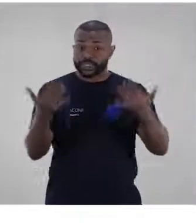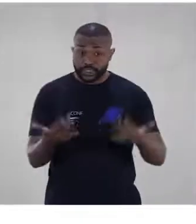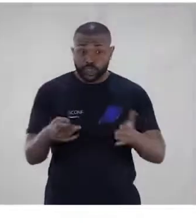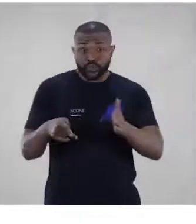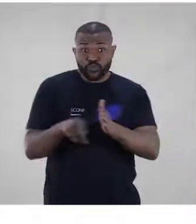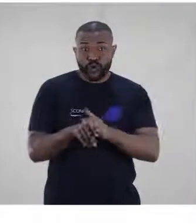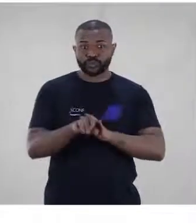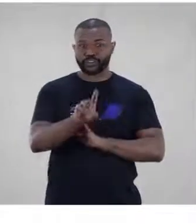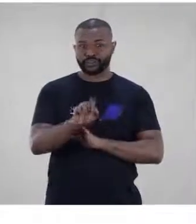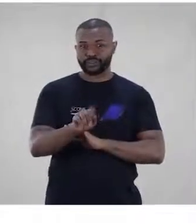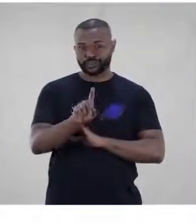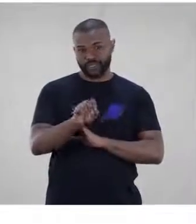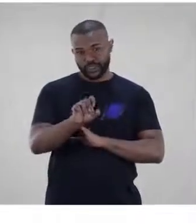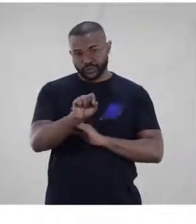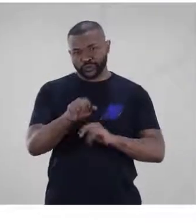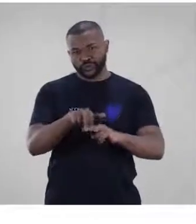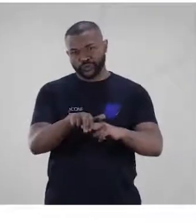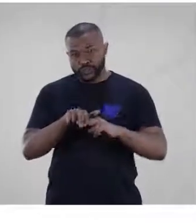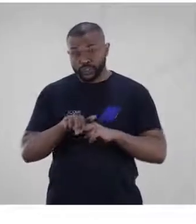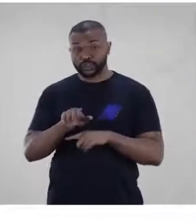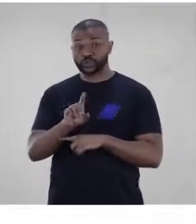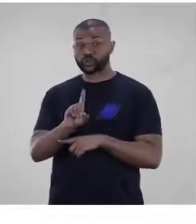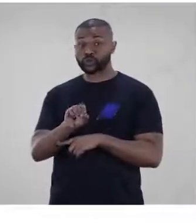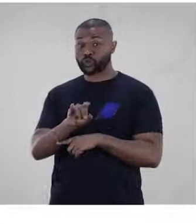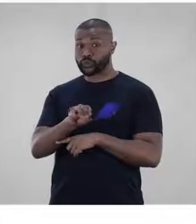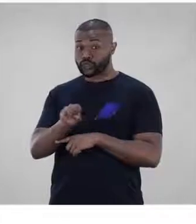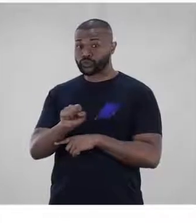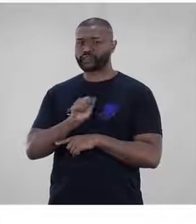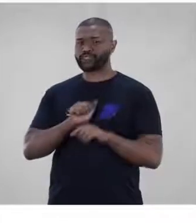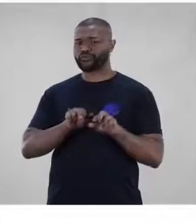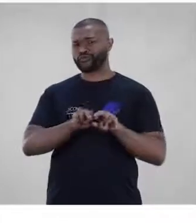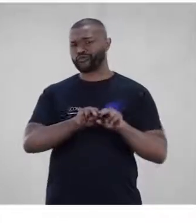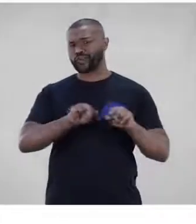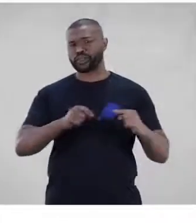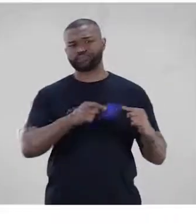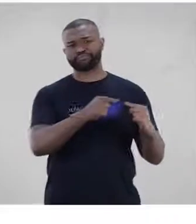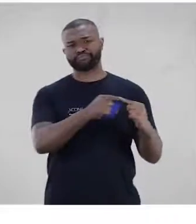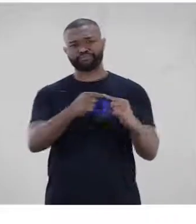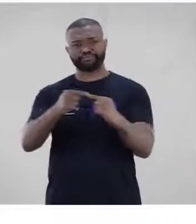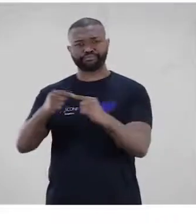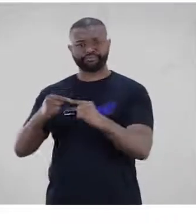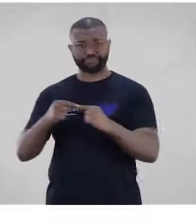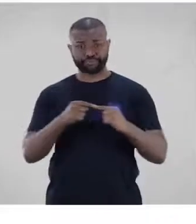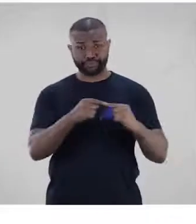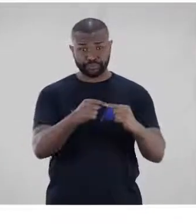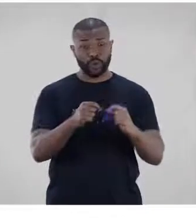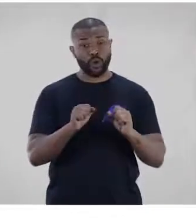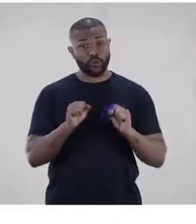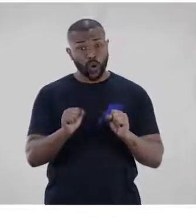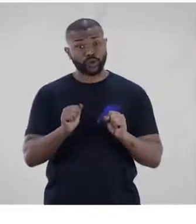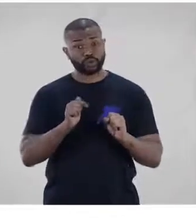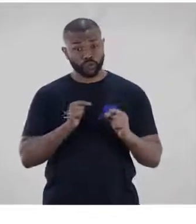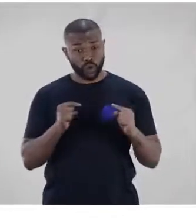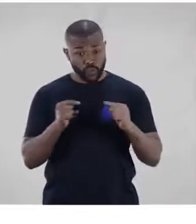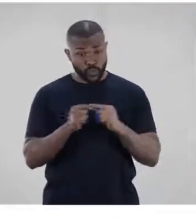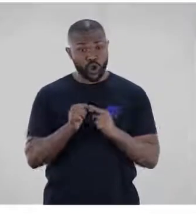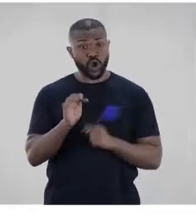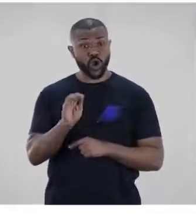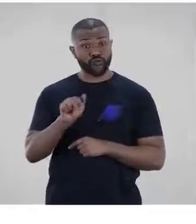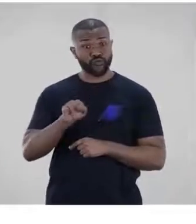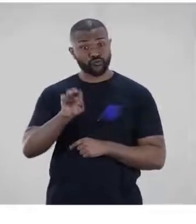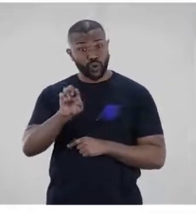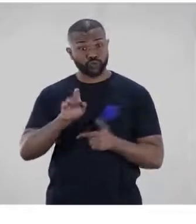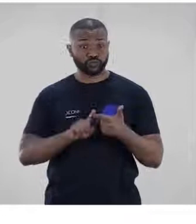accountability and ownership of the data to the domains. And then domains might have different alignments, might have an alignment with the source, or alignment